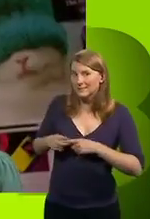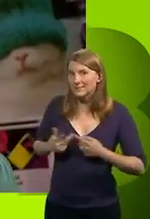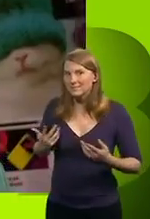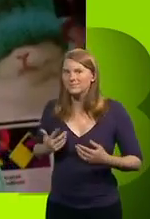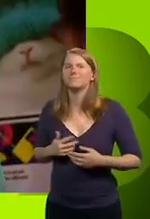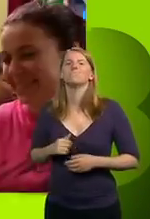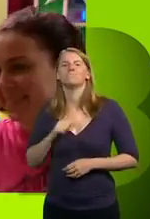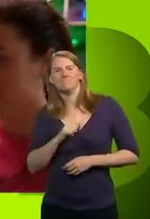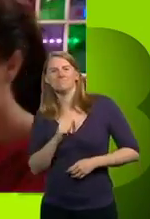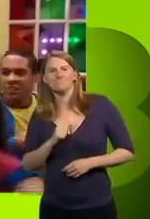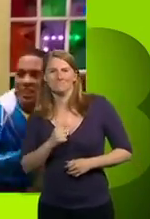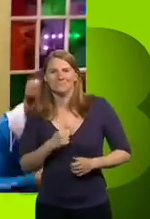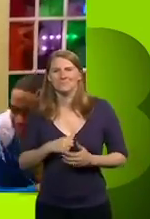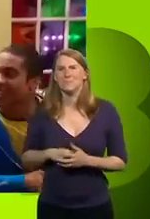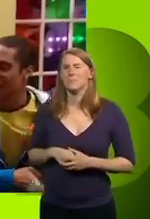wonderful.